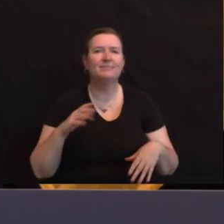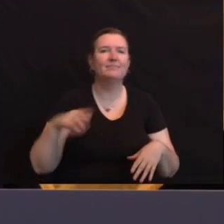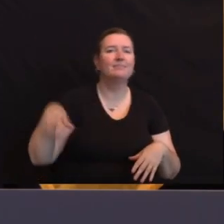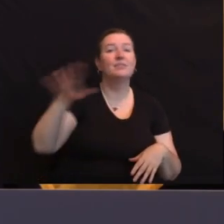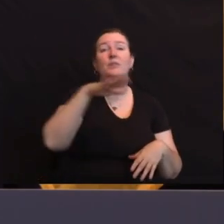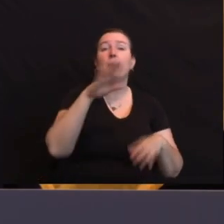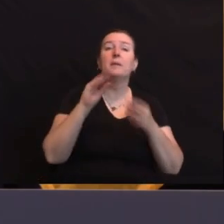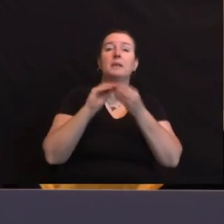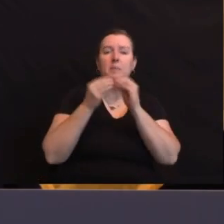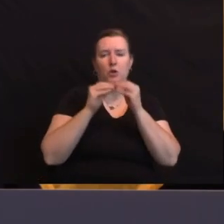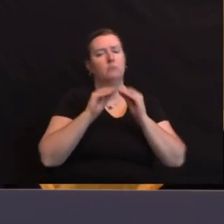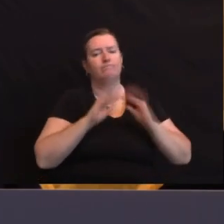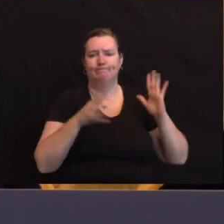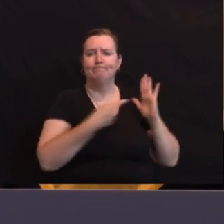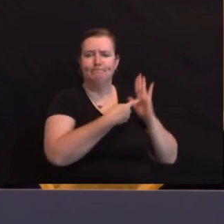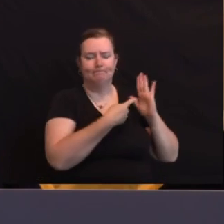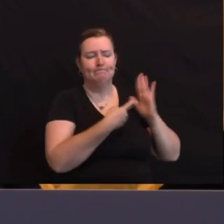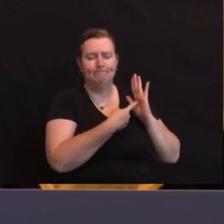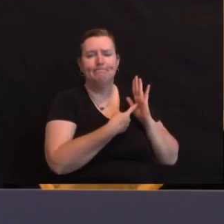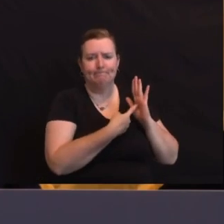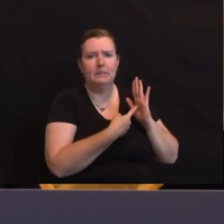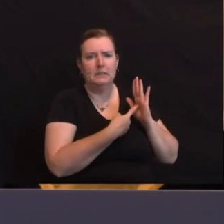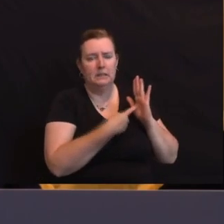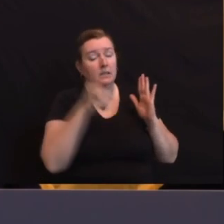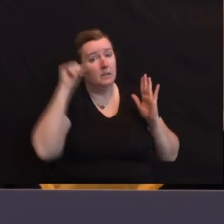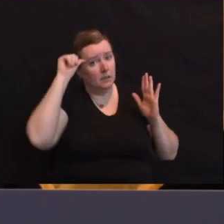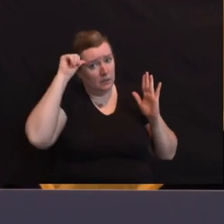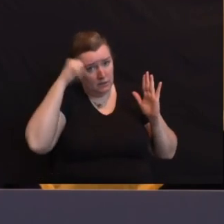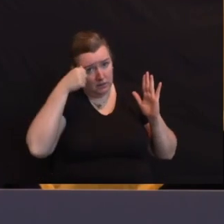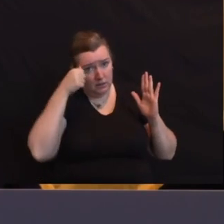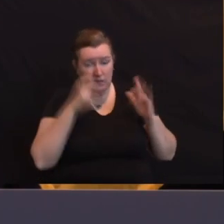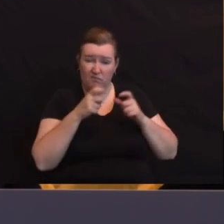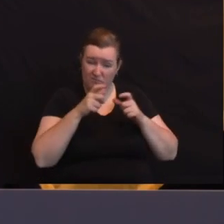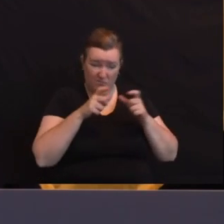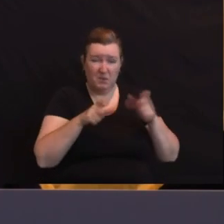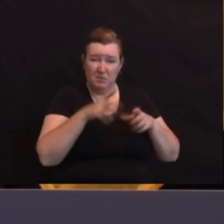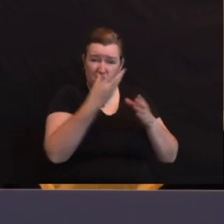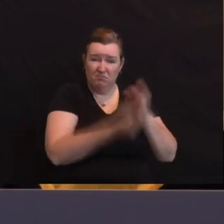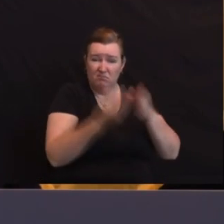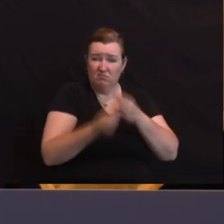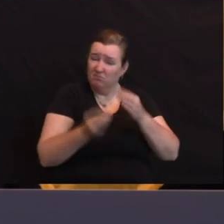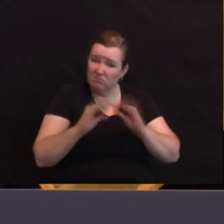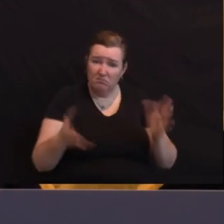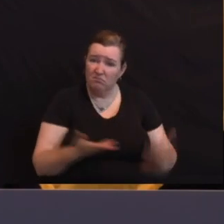for themselves. The lives we memorialize every time we're together speak for themselves.